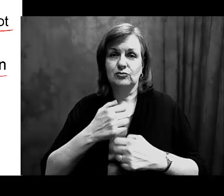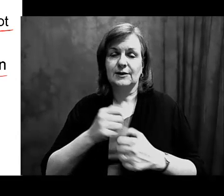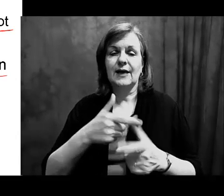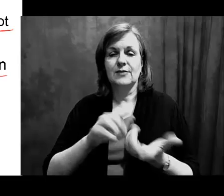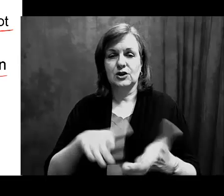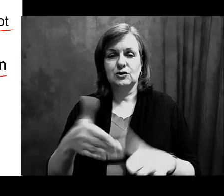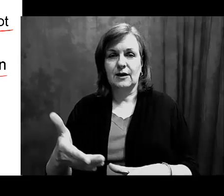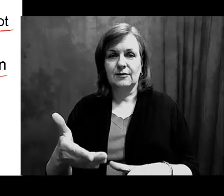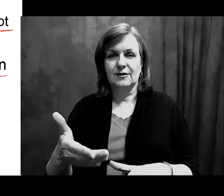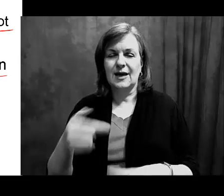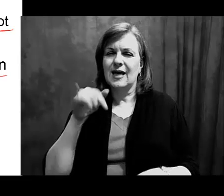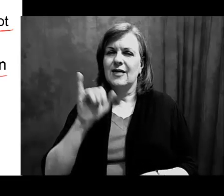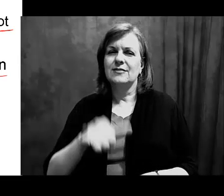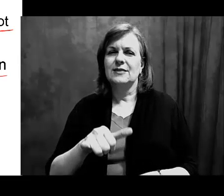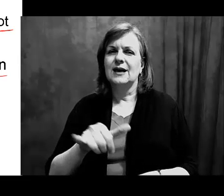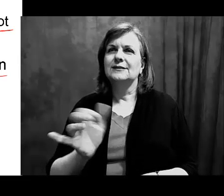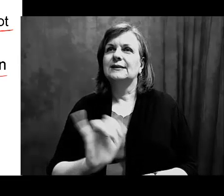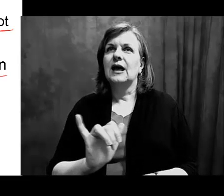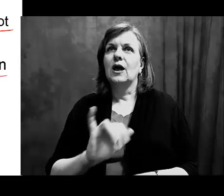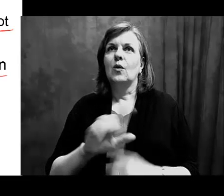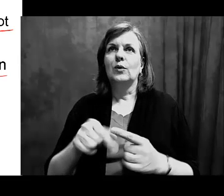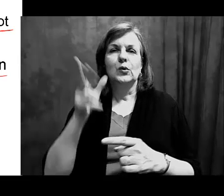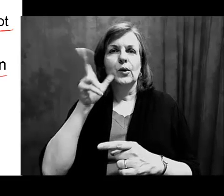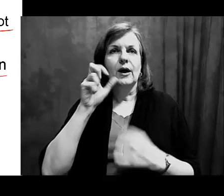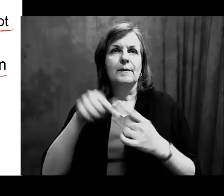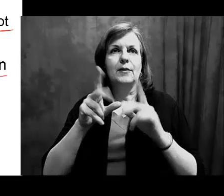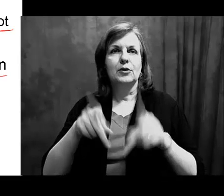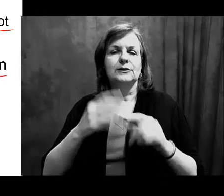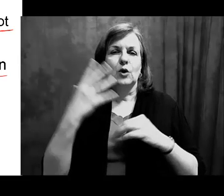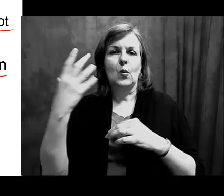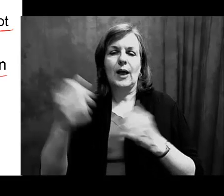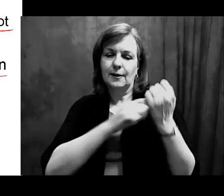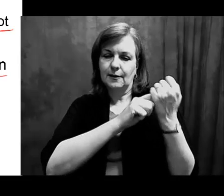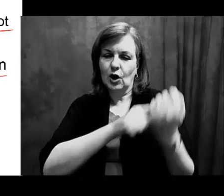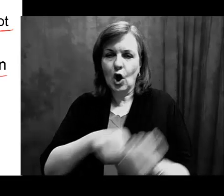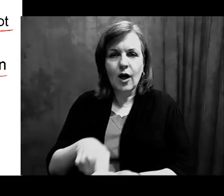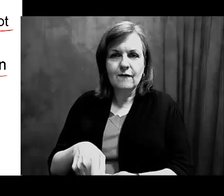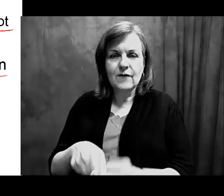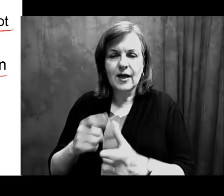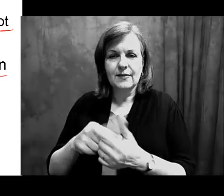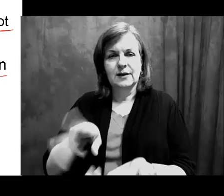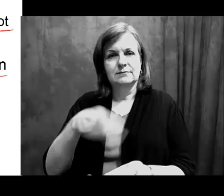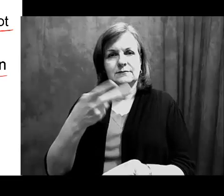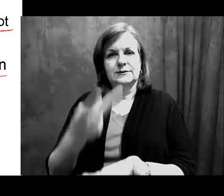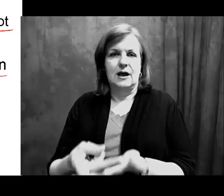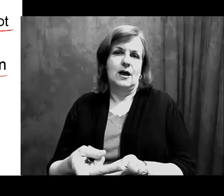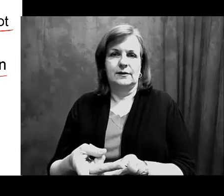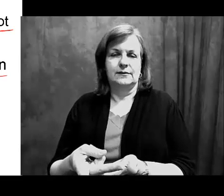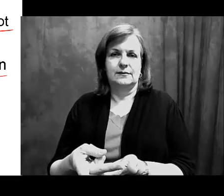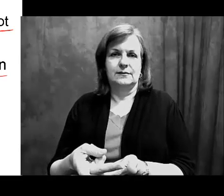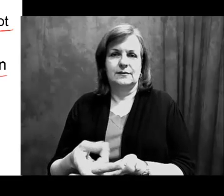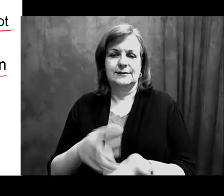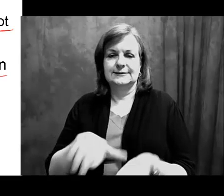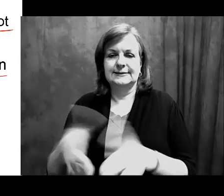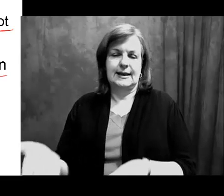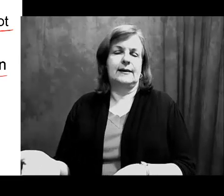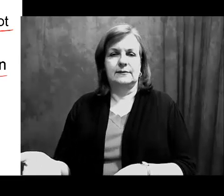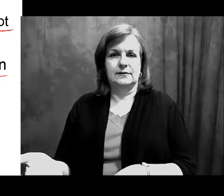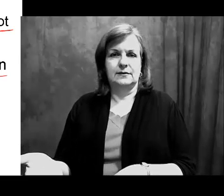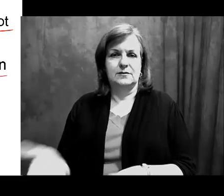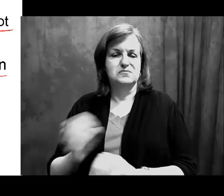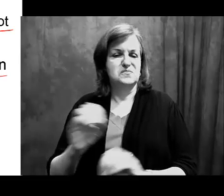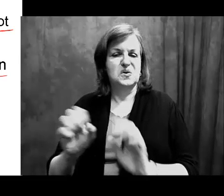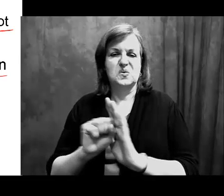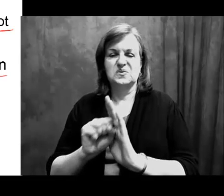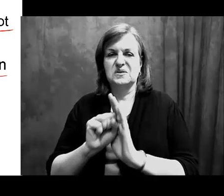sudden death. This is when you hear about the people dropping dead on the 13th hole of the golf course. Just flat out